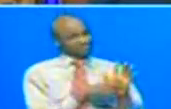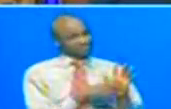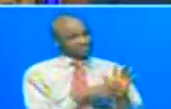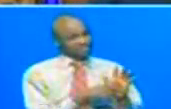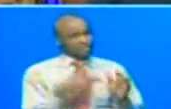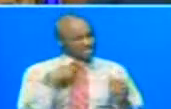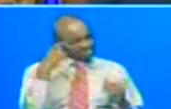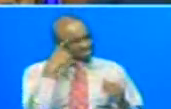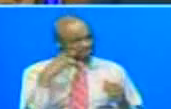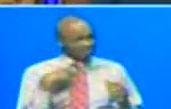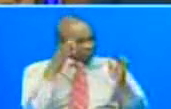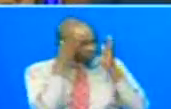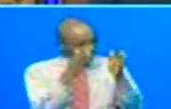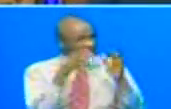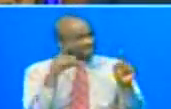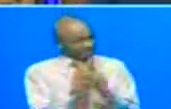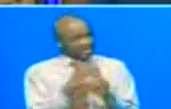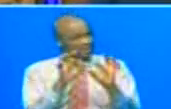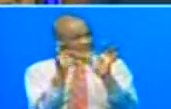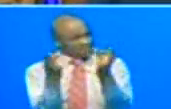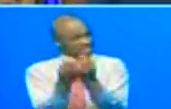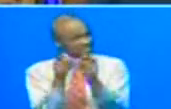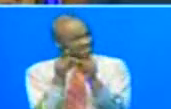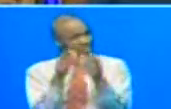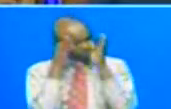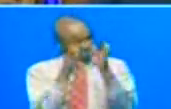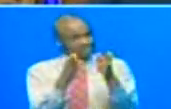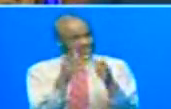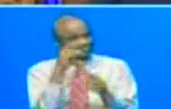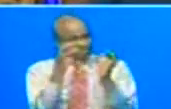there were concentrations in certain families, and that should never have happened.